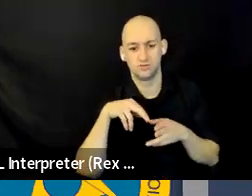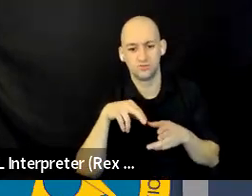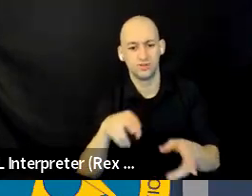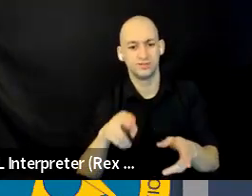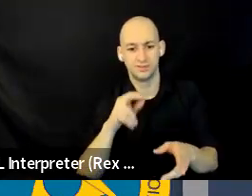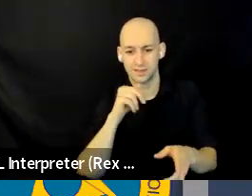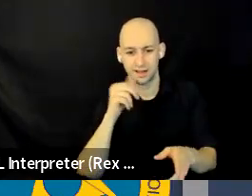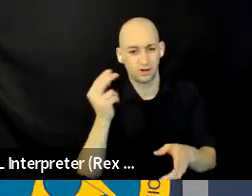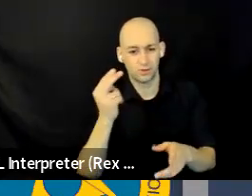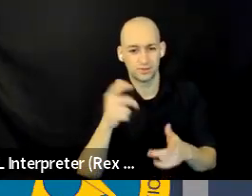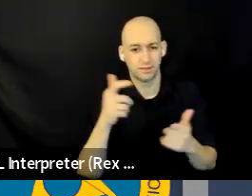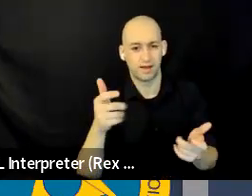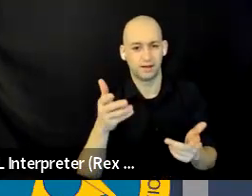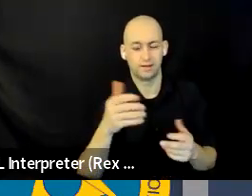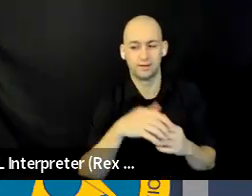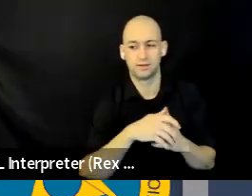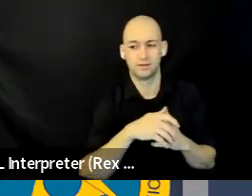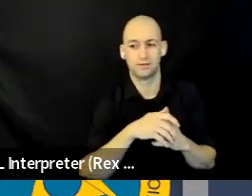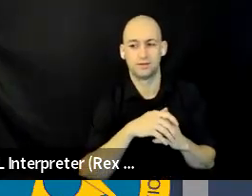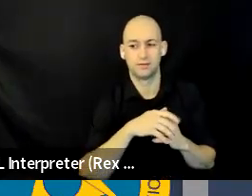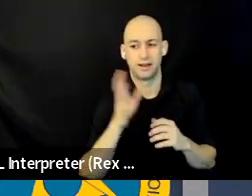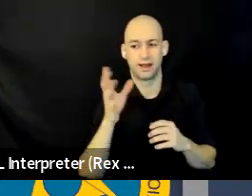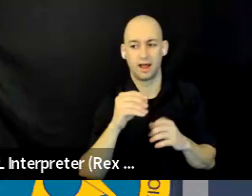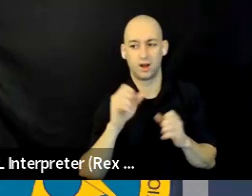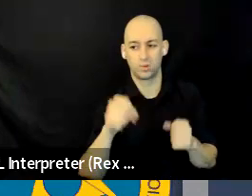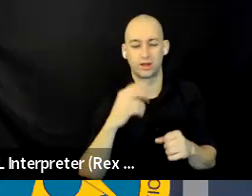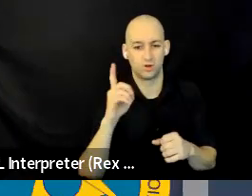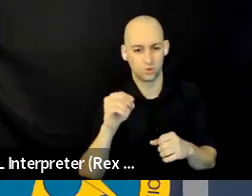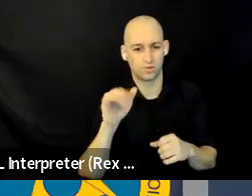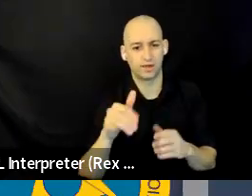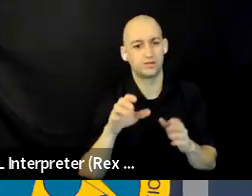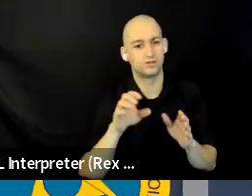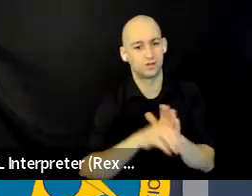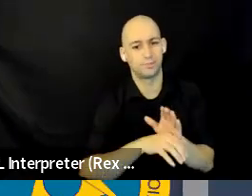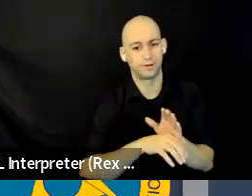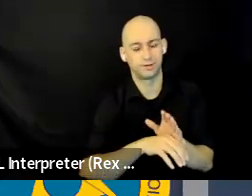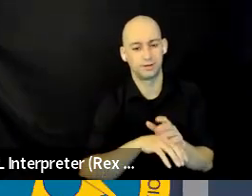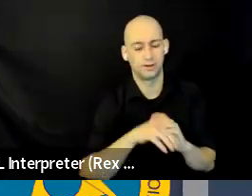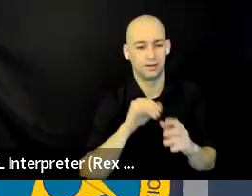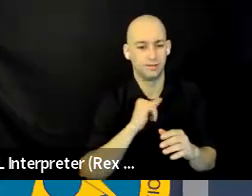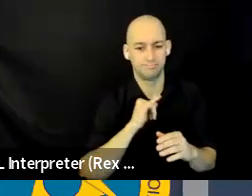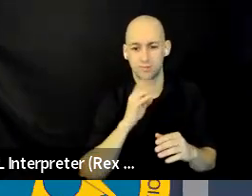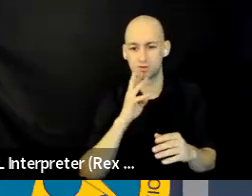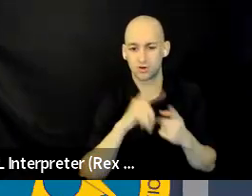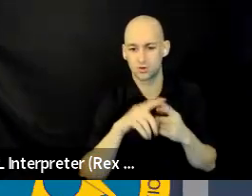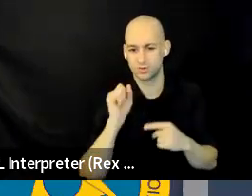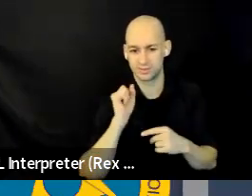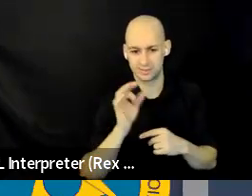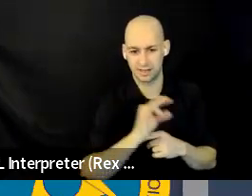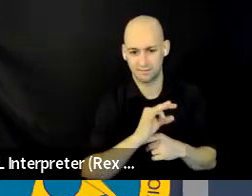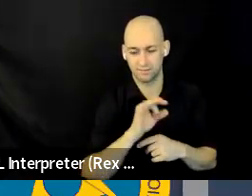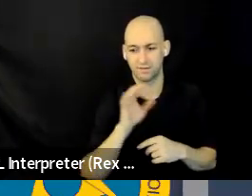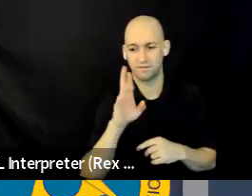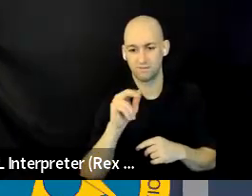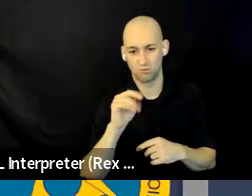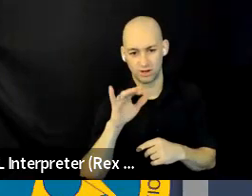underutilized. And we can also do it pretty cheaply. So I've raised this with staff, and Frances has committed